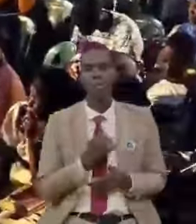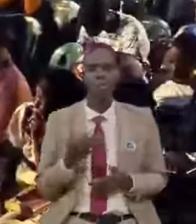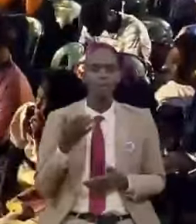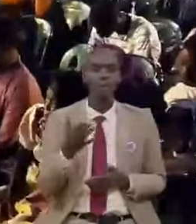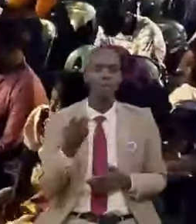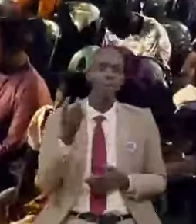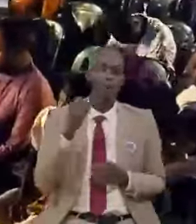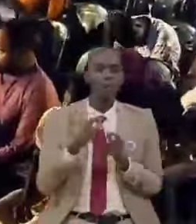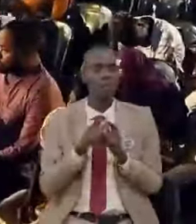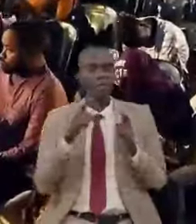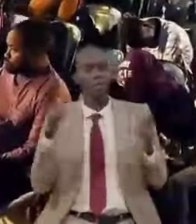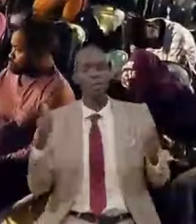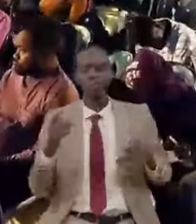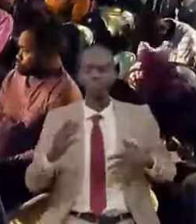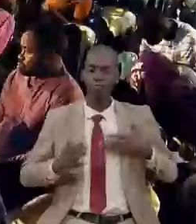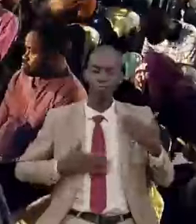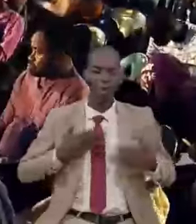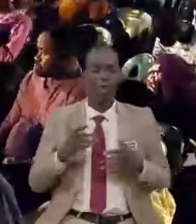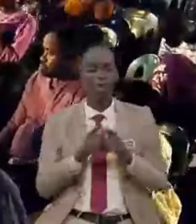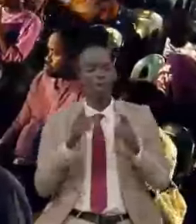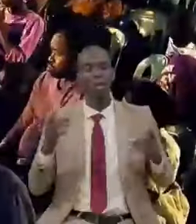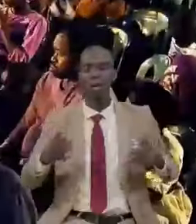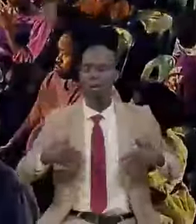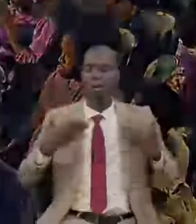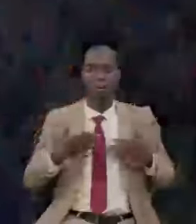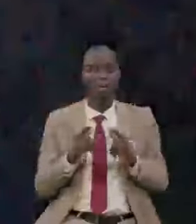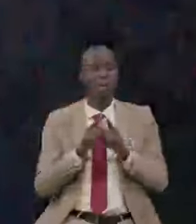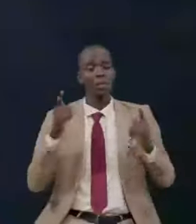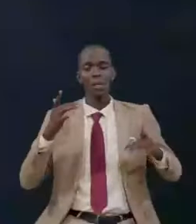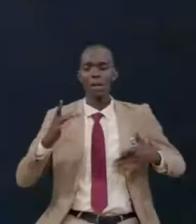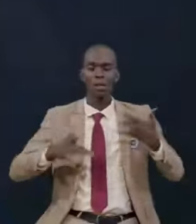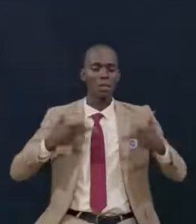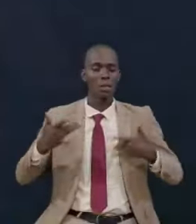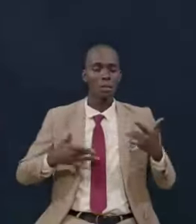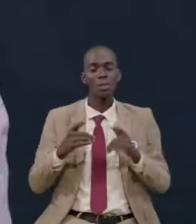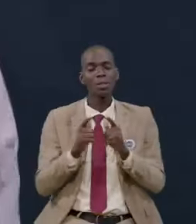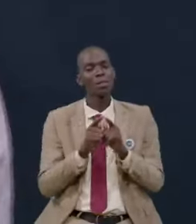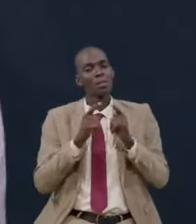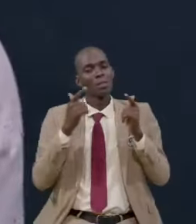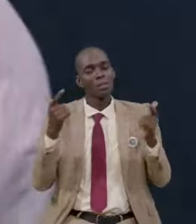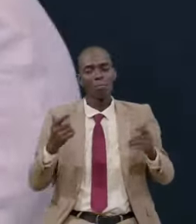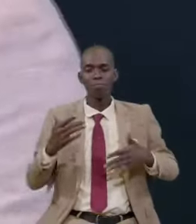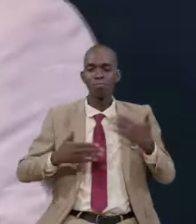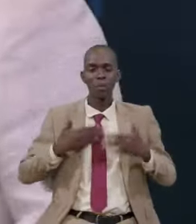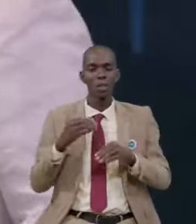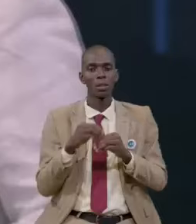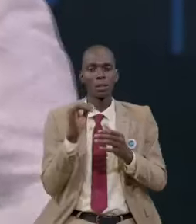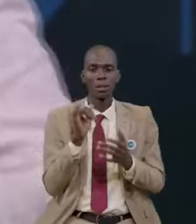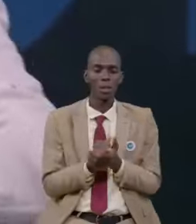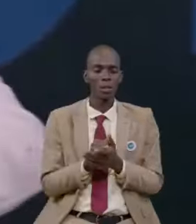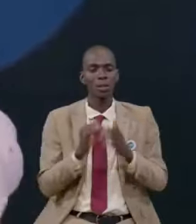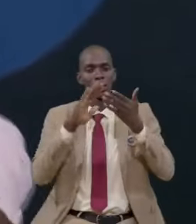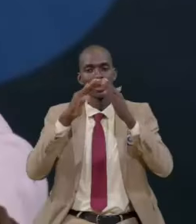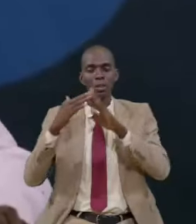joy, excitement, and there was great joy in that city. Salvation brings joy,